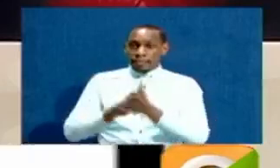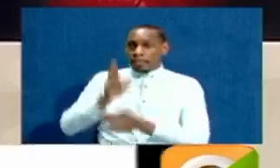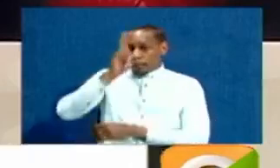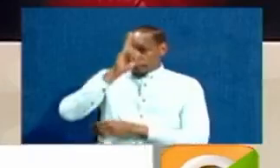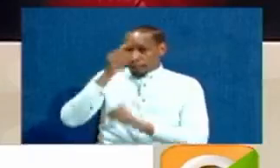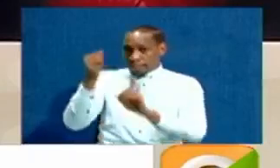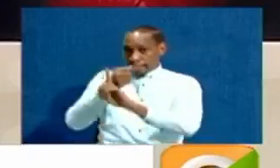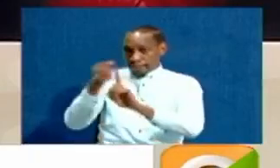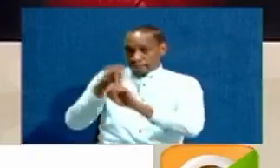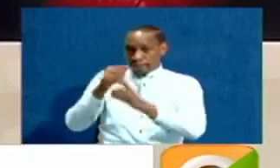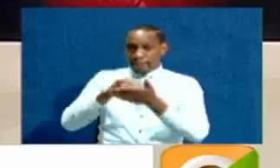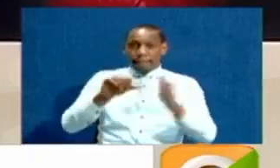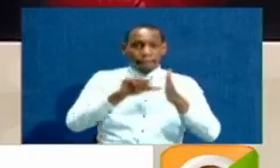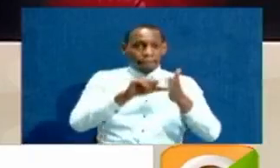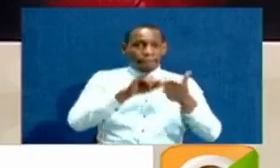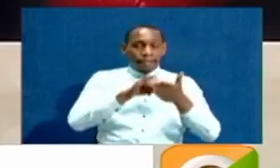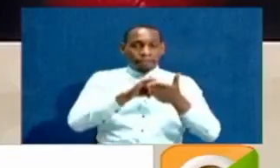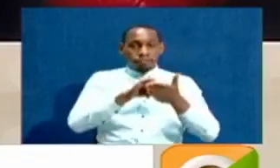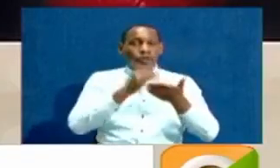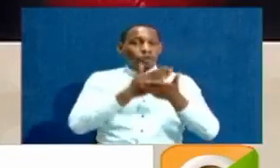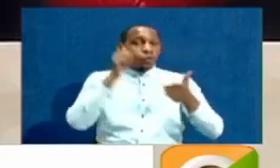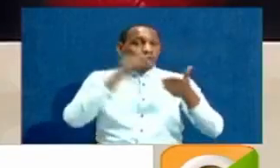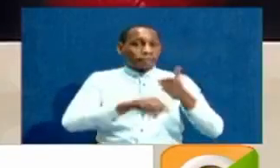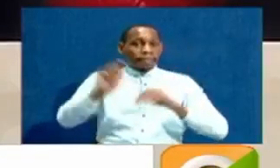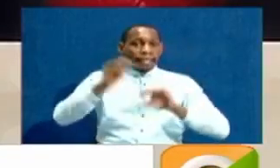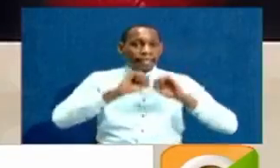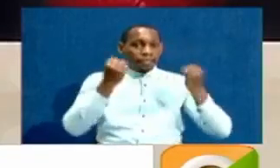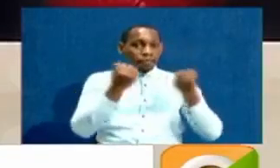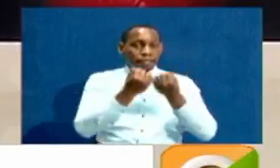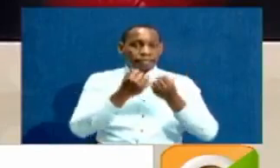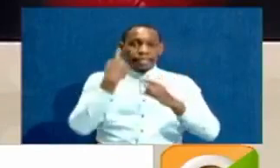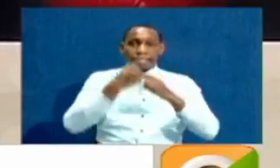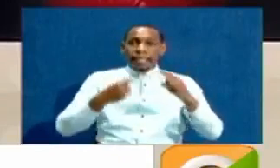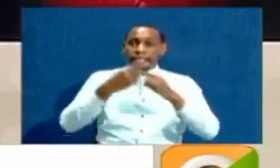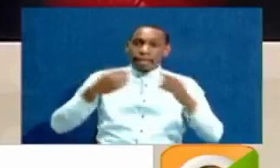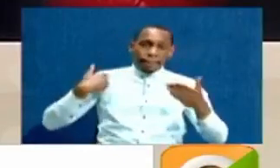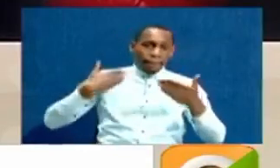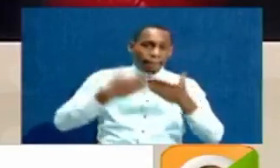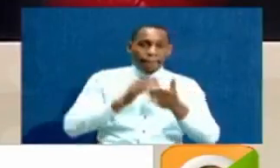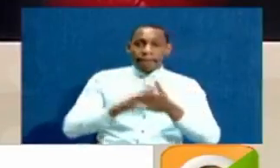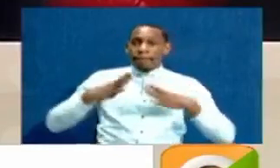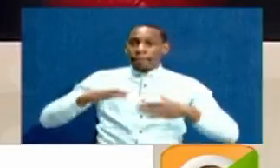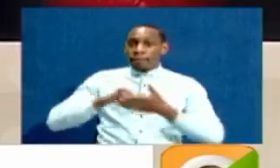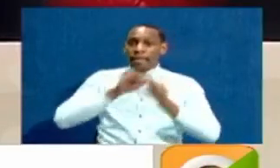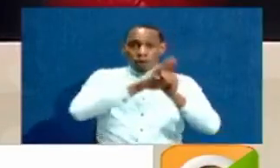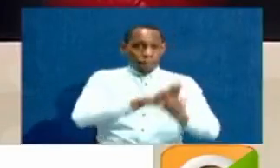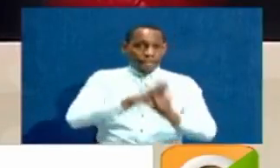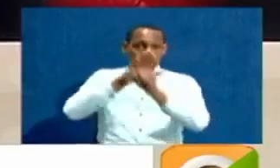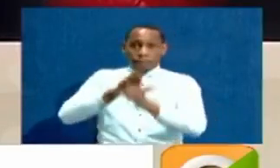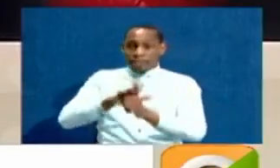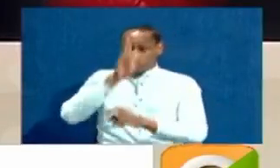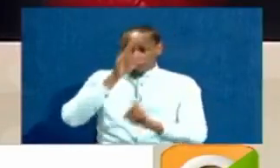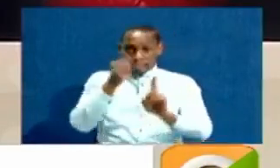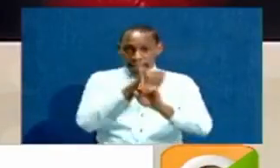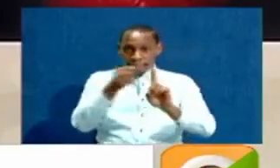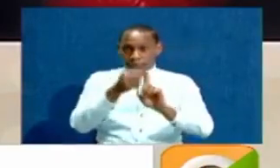Police brutality is a vice that has been rooted in the Kenyan society for years. While those on the receiving end of that